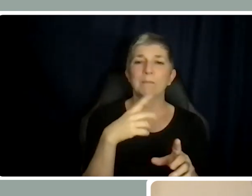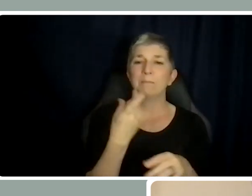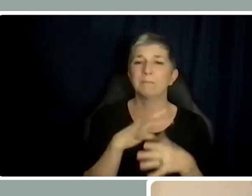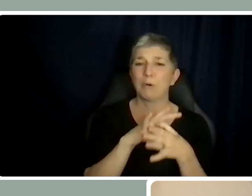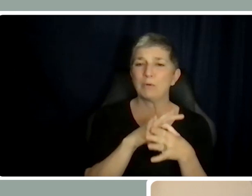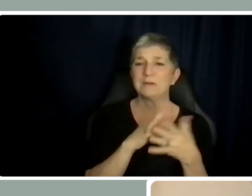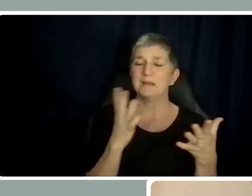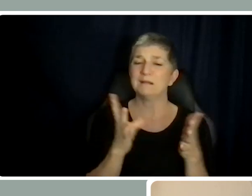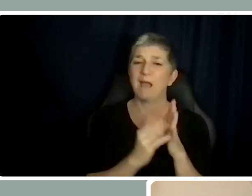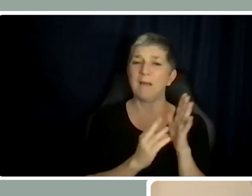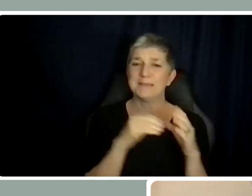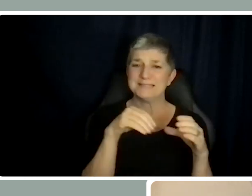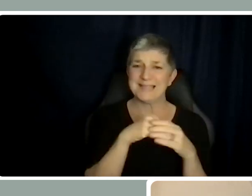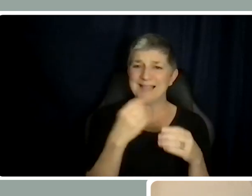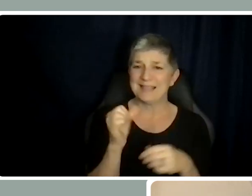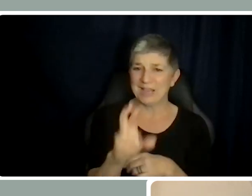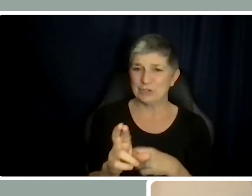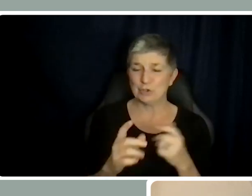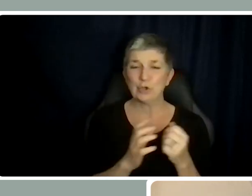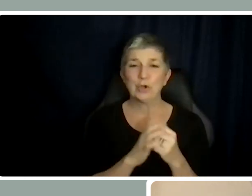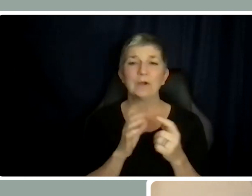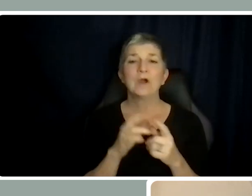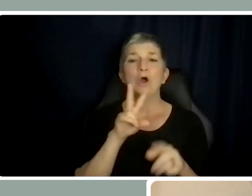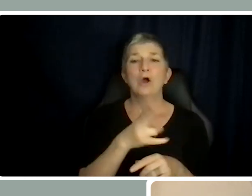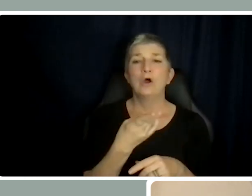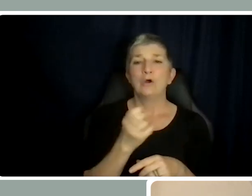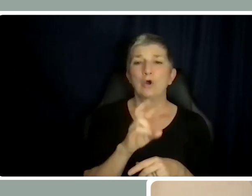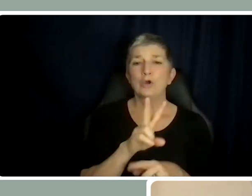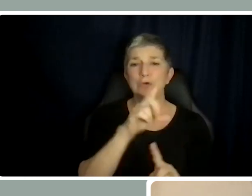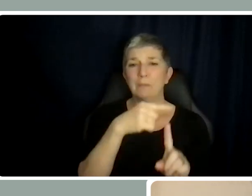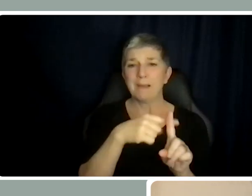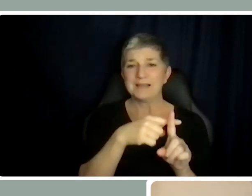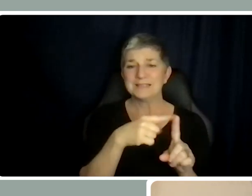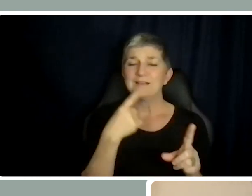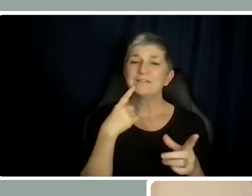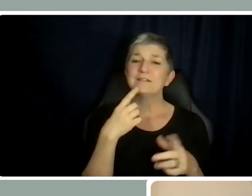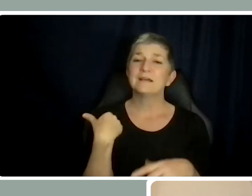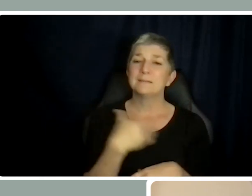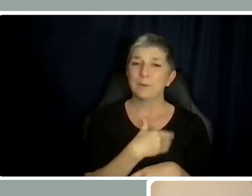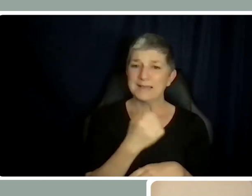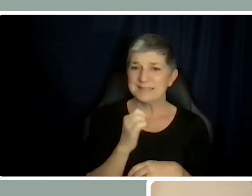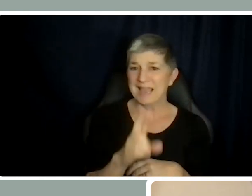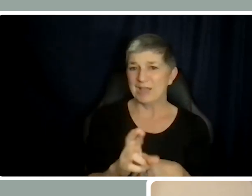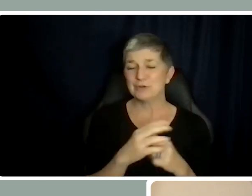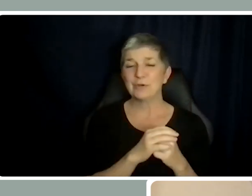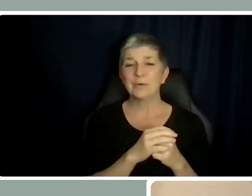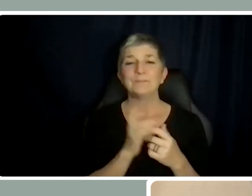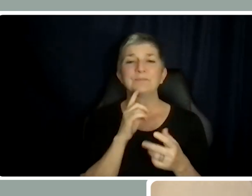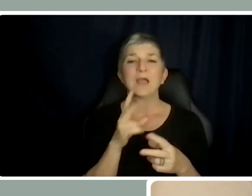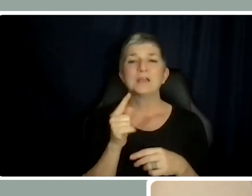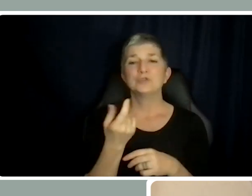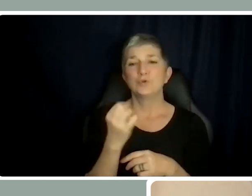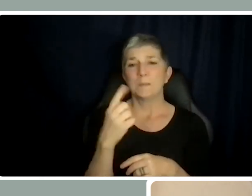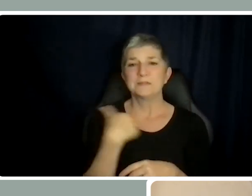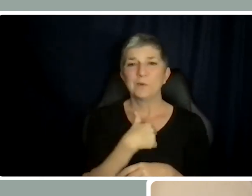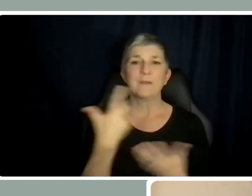present in the cancer. So basically HER2-positive breast cancer, which is defined, how I just outlined by the pathologist, are tumors where